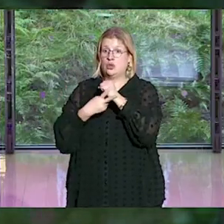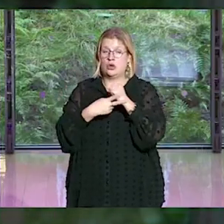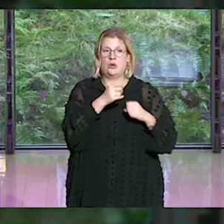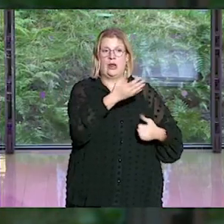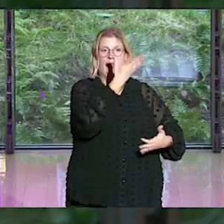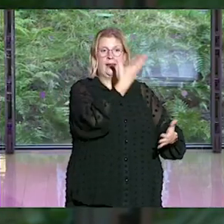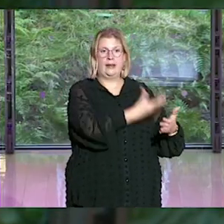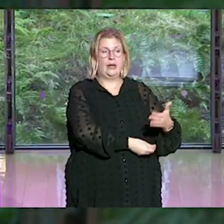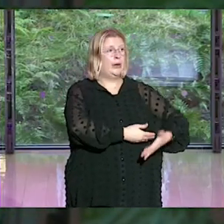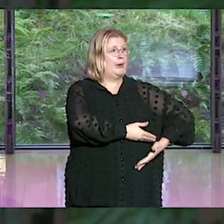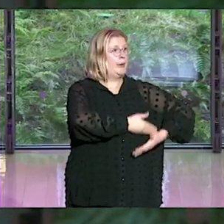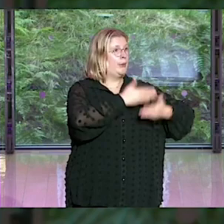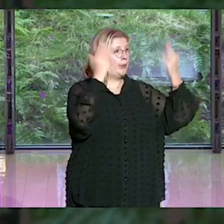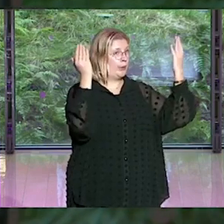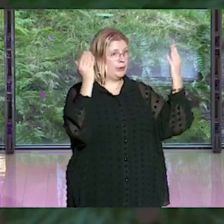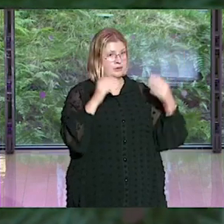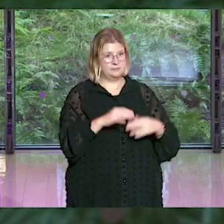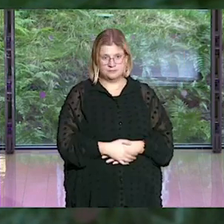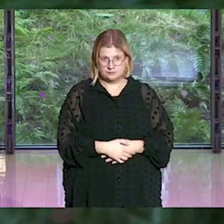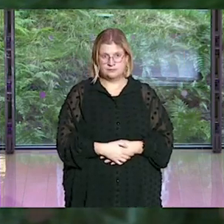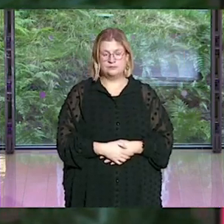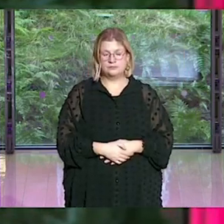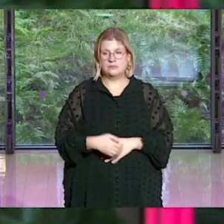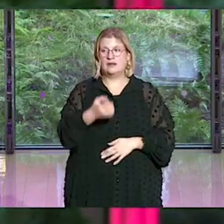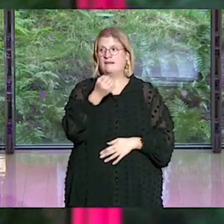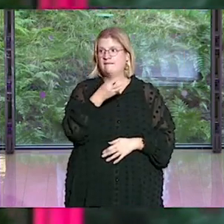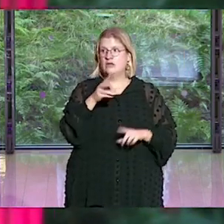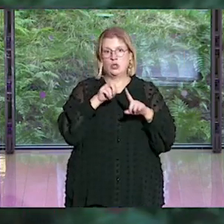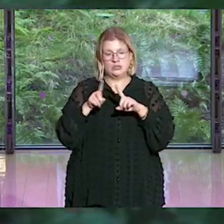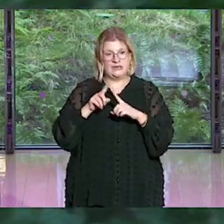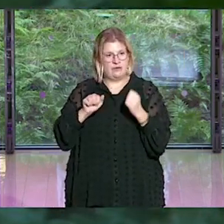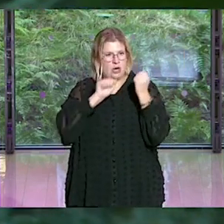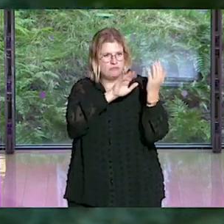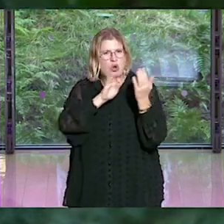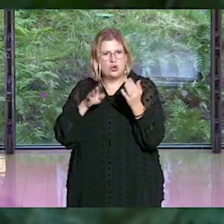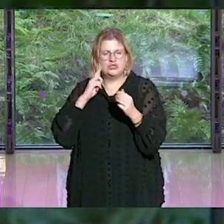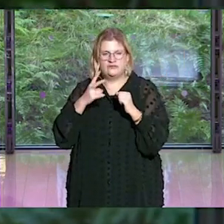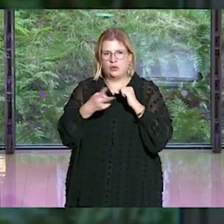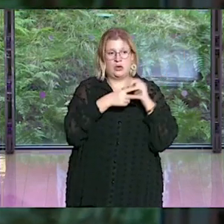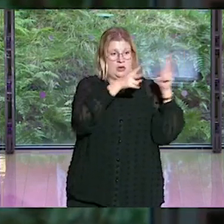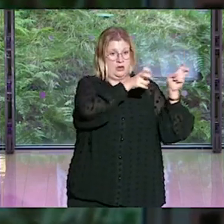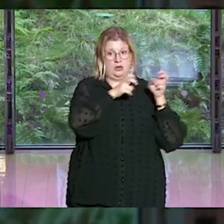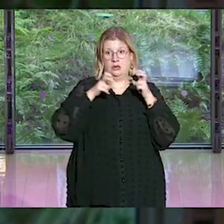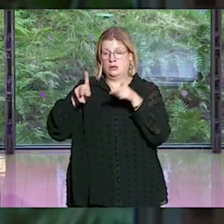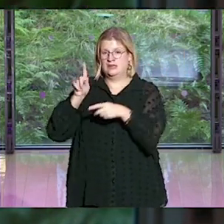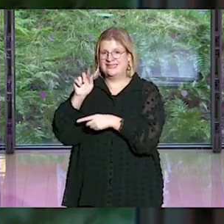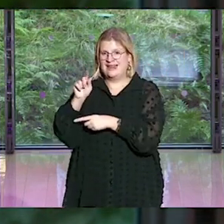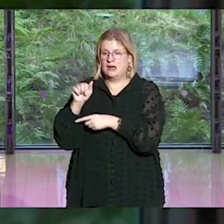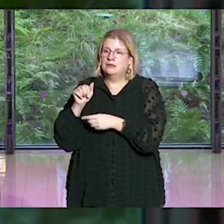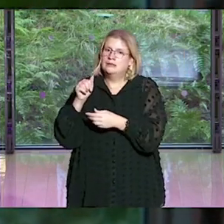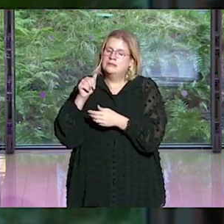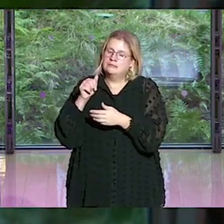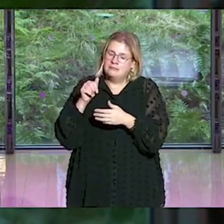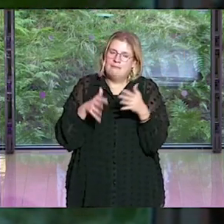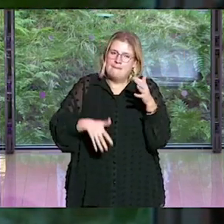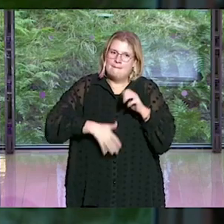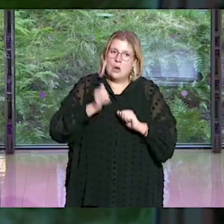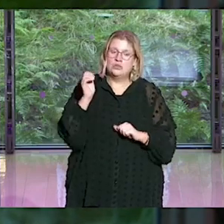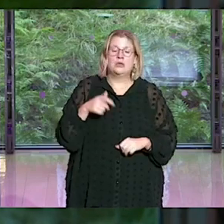it. There are a few different ways that you can approach exporting that data. Most of them are fairly